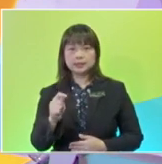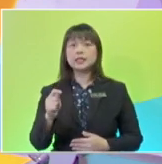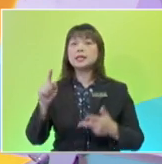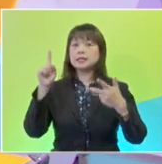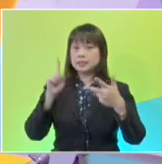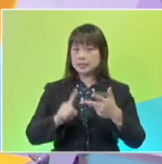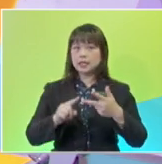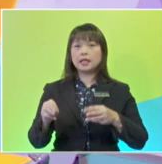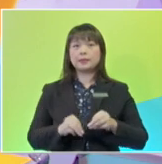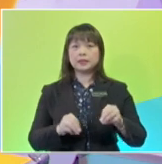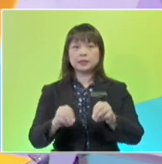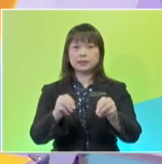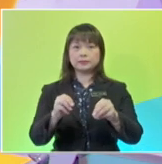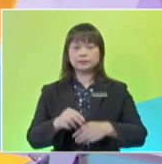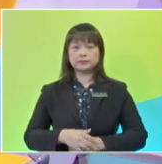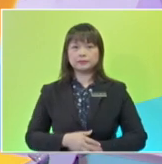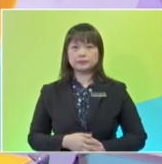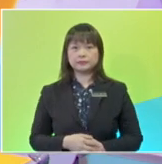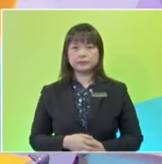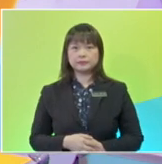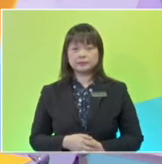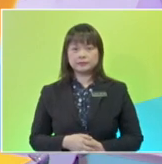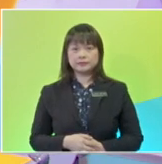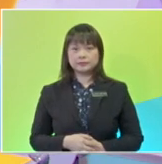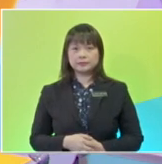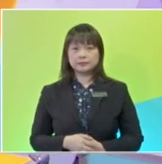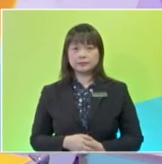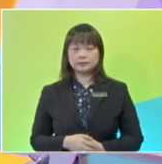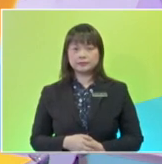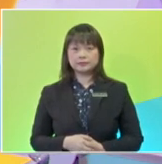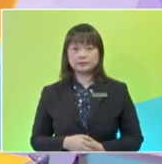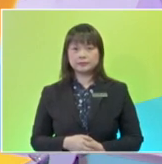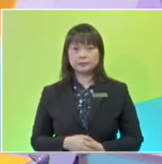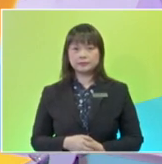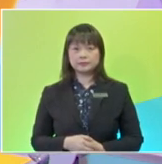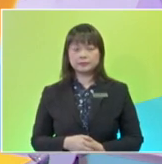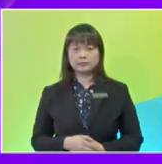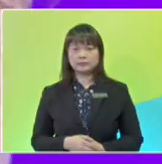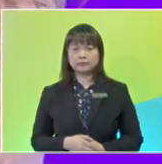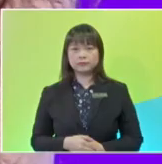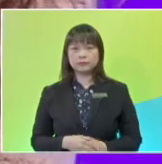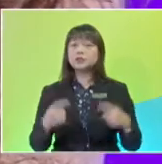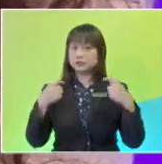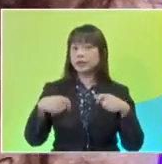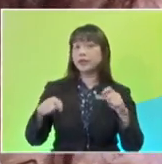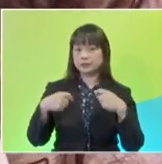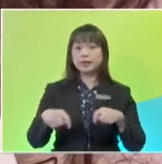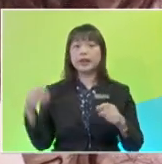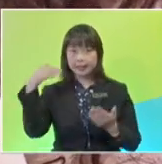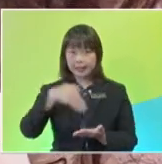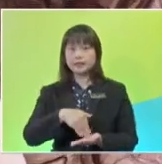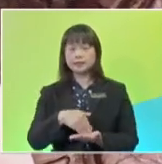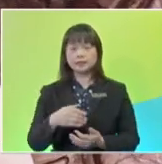one more time? Yeah, sure. Because it's fun, a bit fun. One more time for people at home. So you can get all these